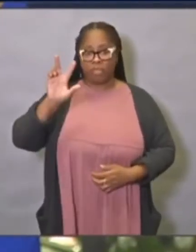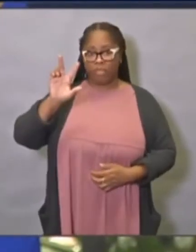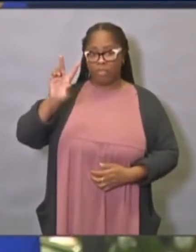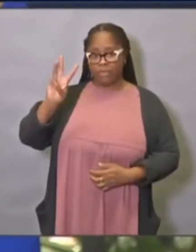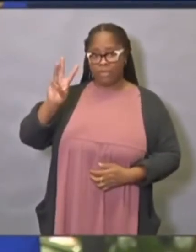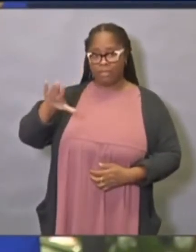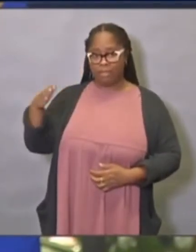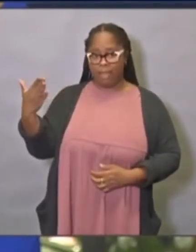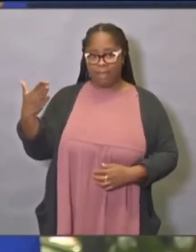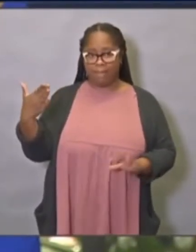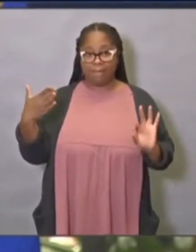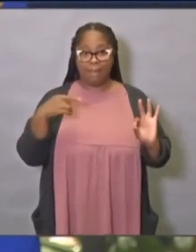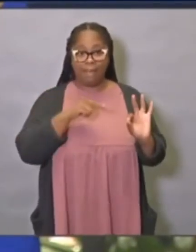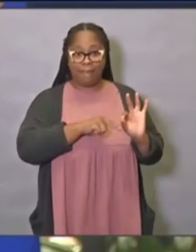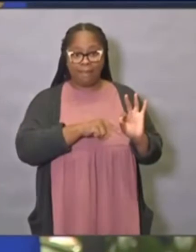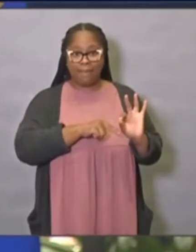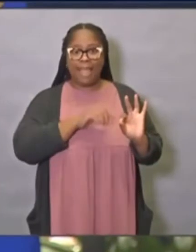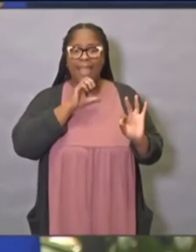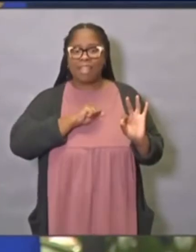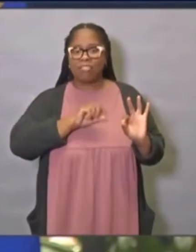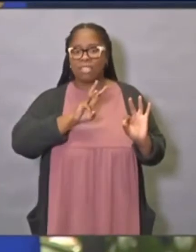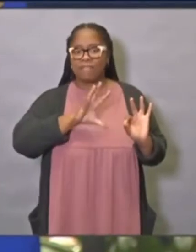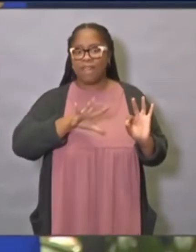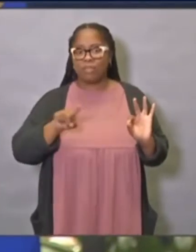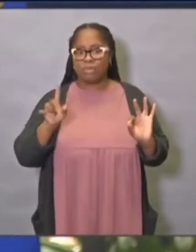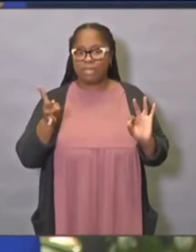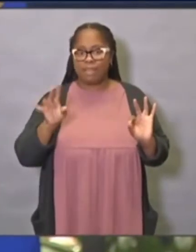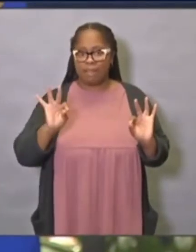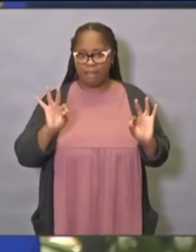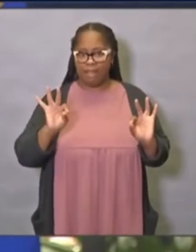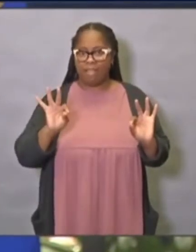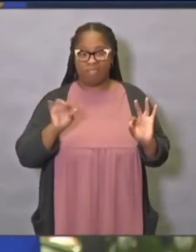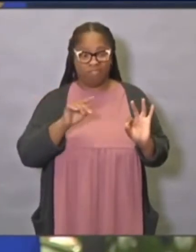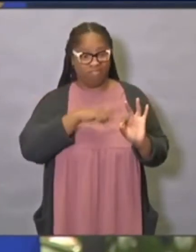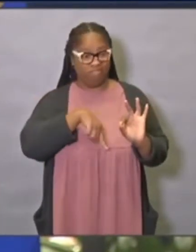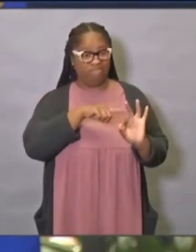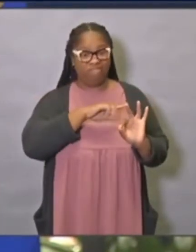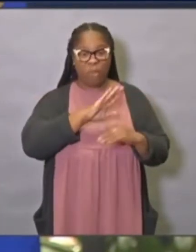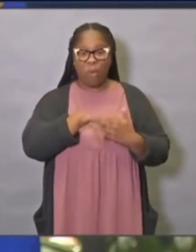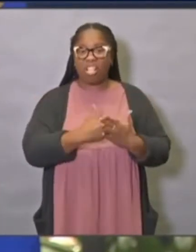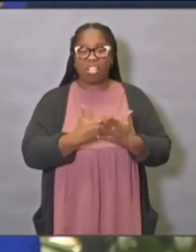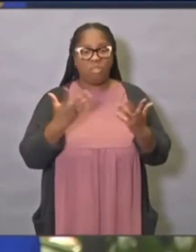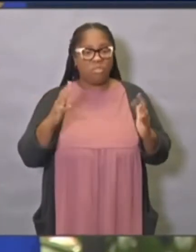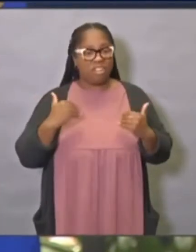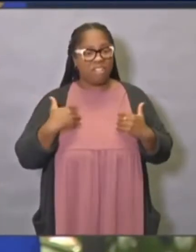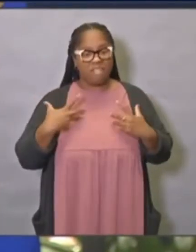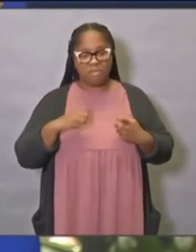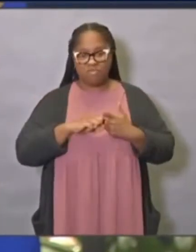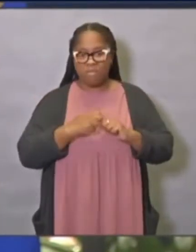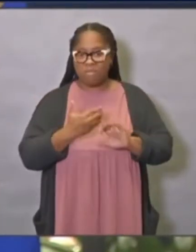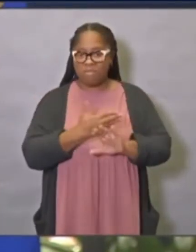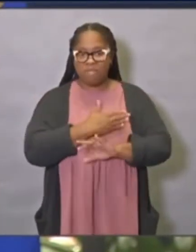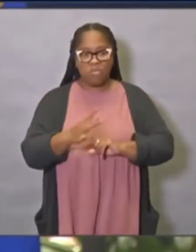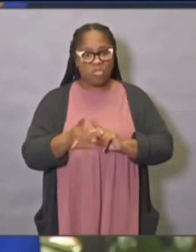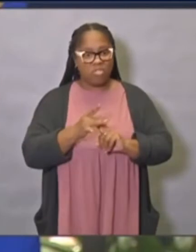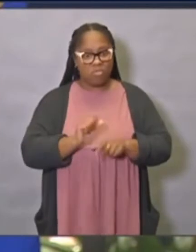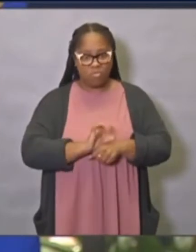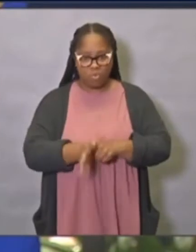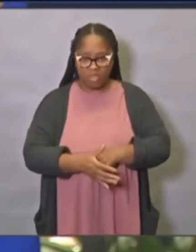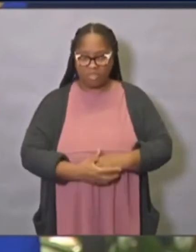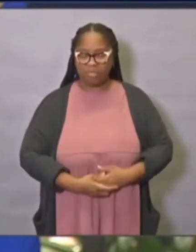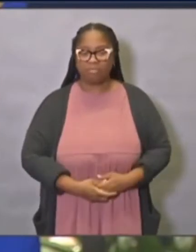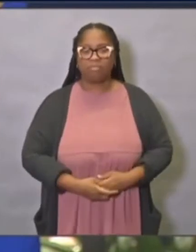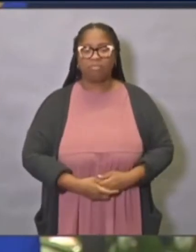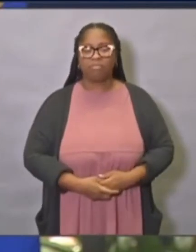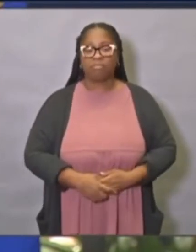died are between the ages of 65 and 79, and all of the people in this age group had underlying health conditions.